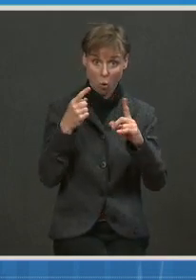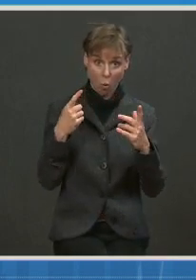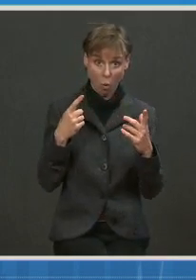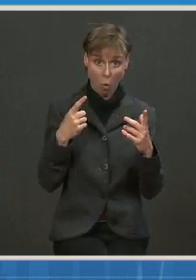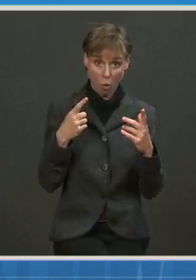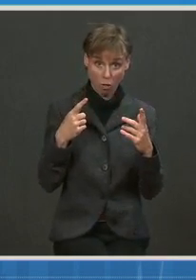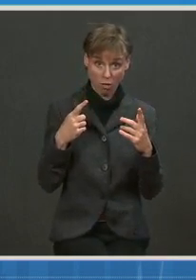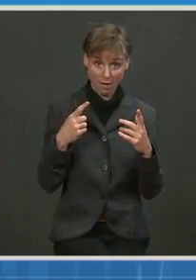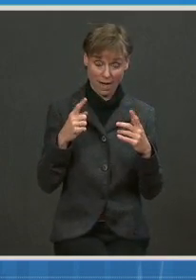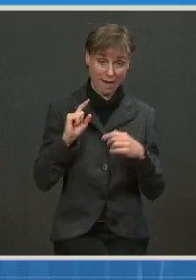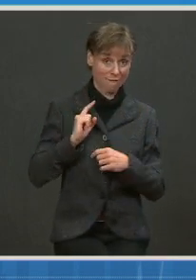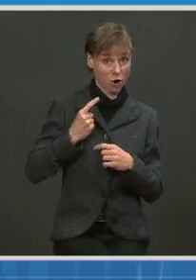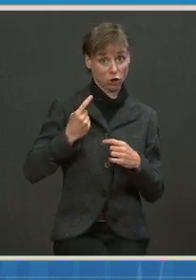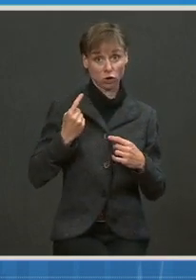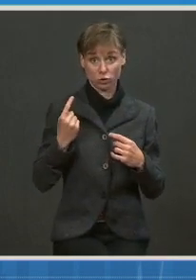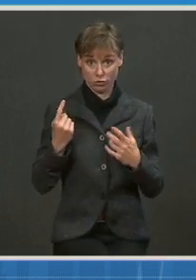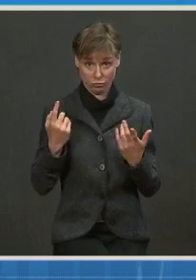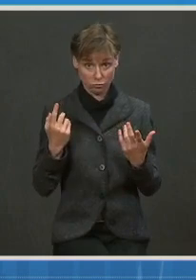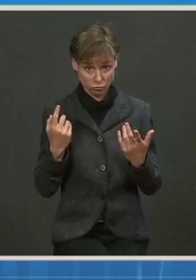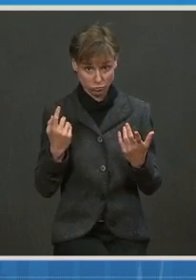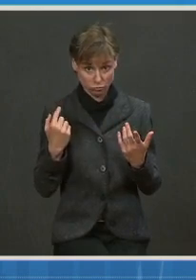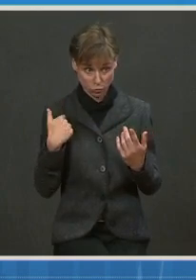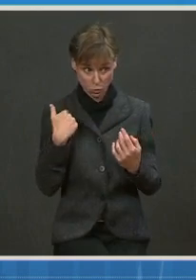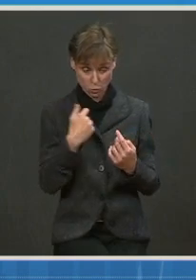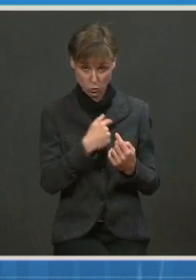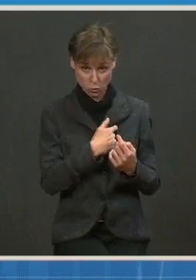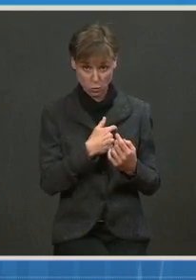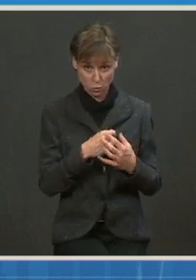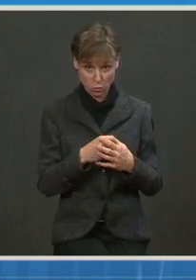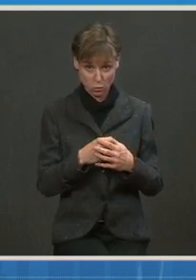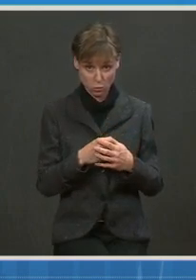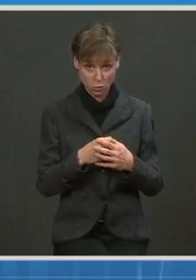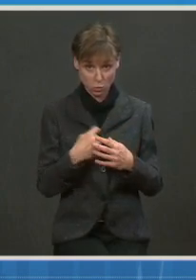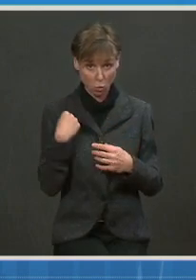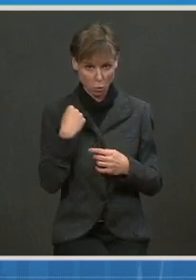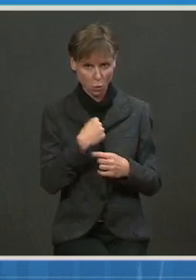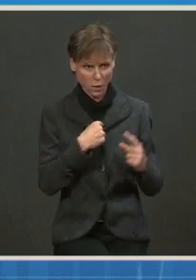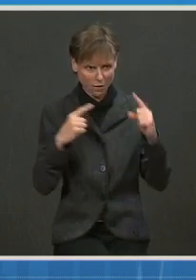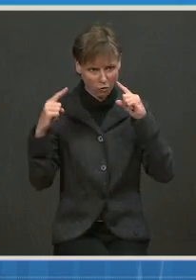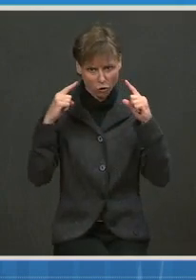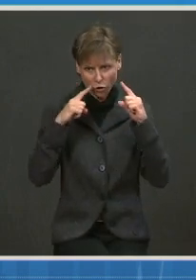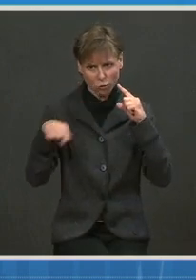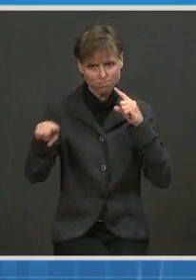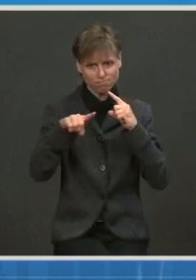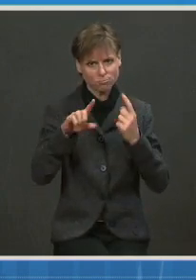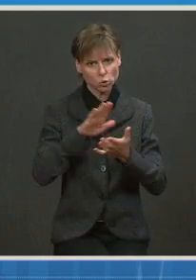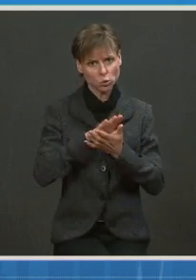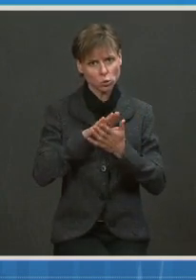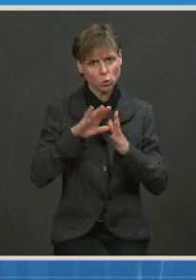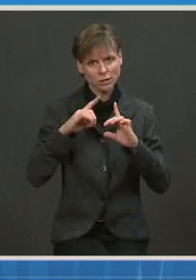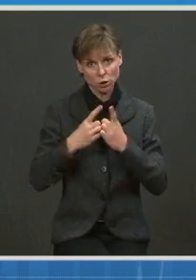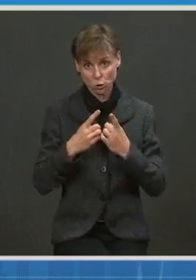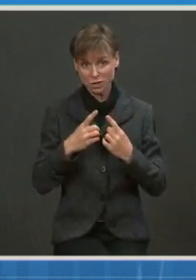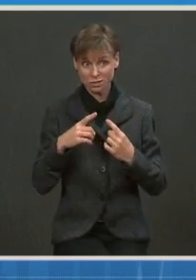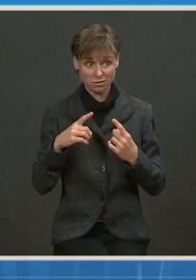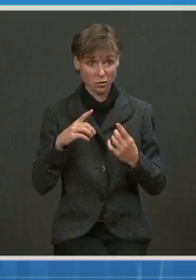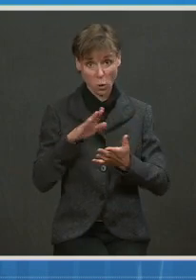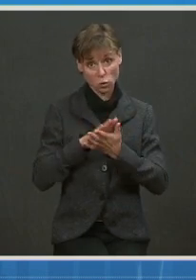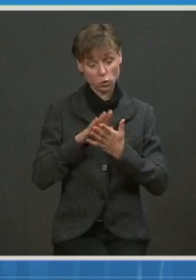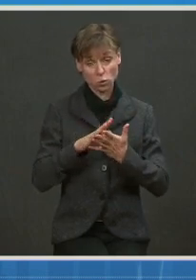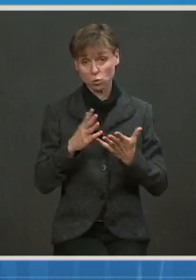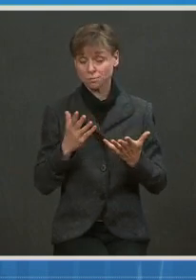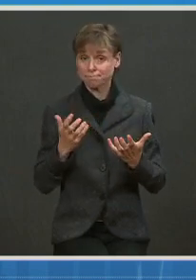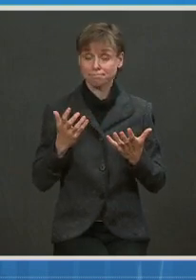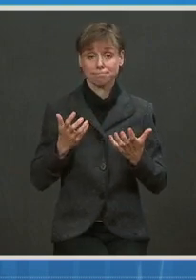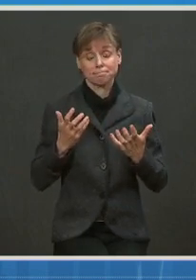was that we have heard from folks who work directly with school districts about schools that are anxious to have the resources